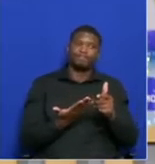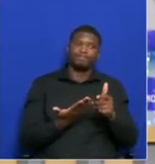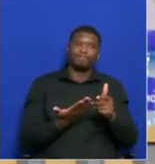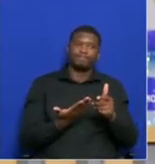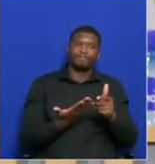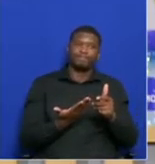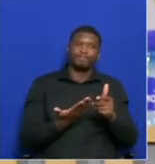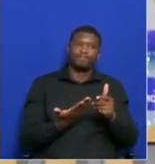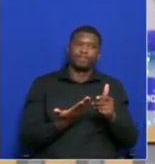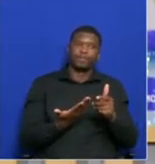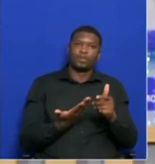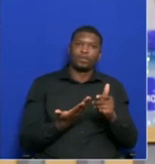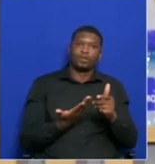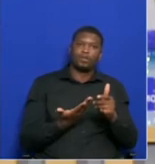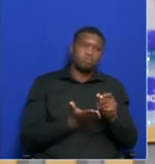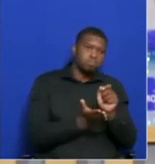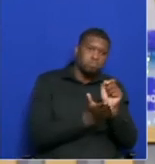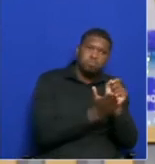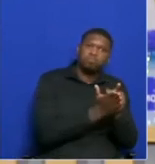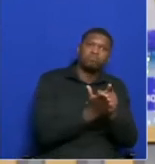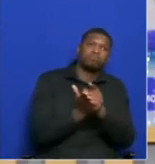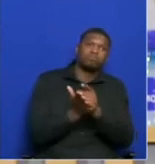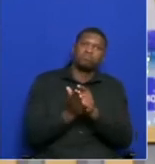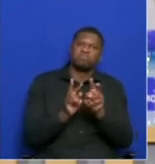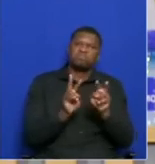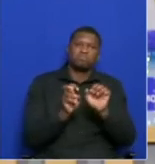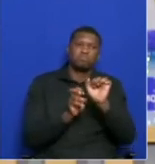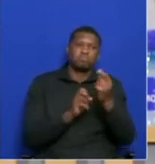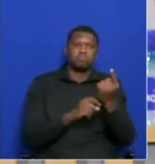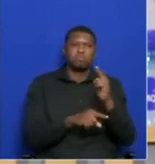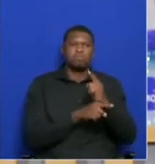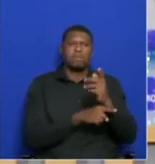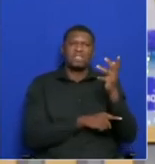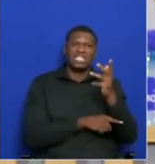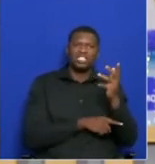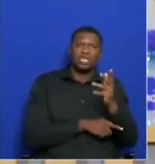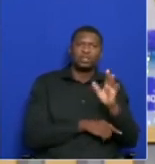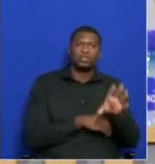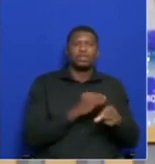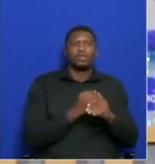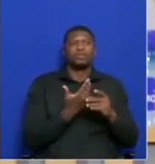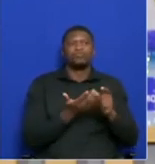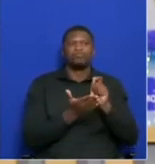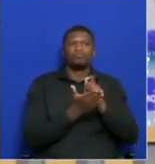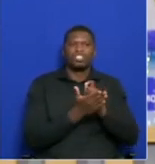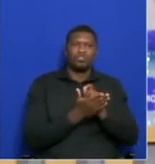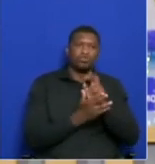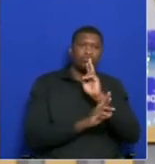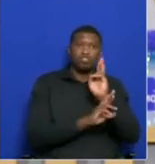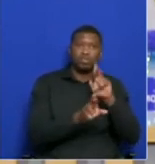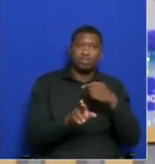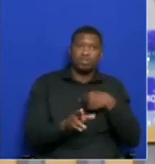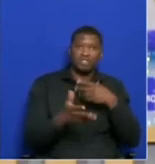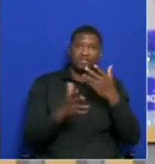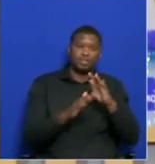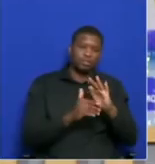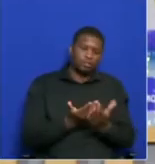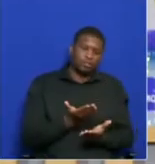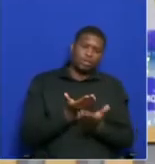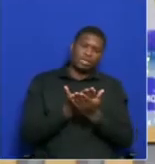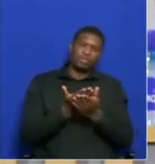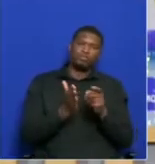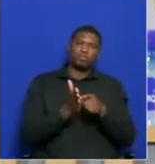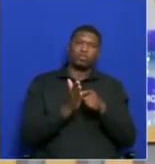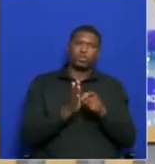presentations on the suspension, written response to, I have attached the requested documents